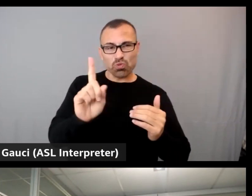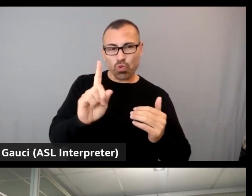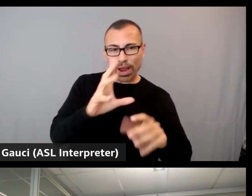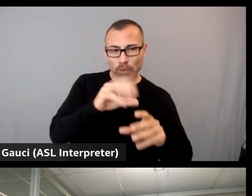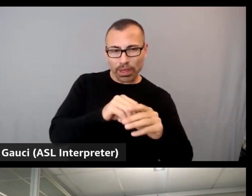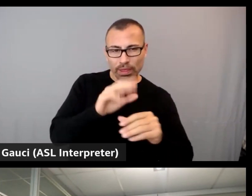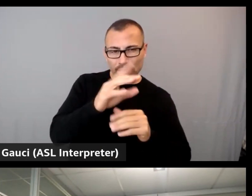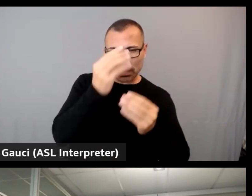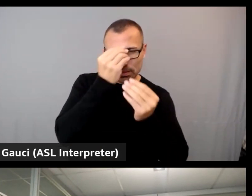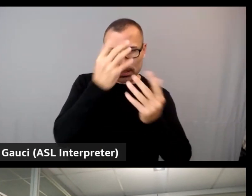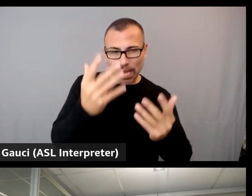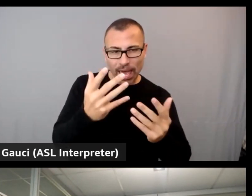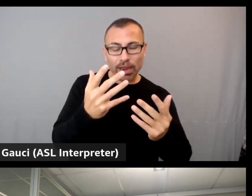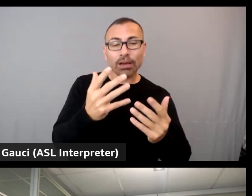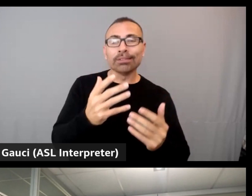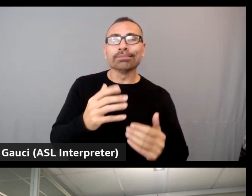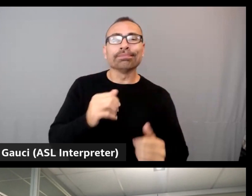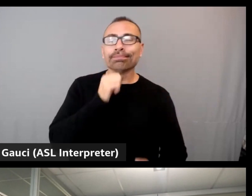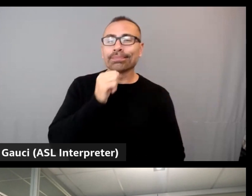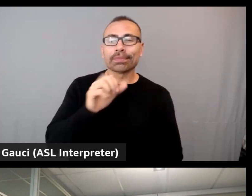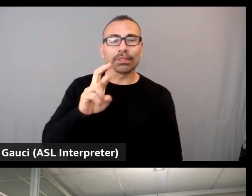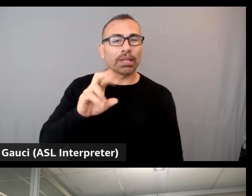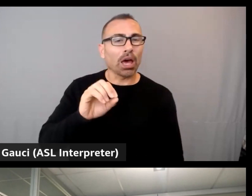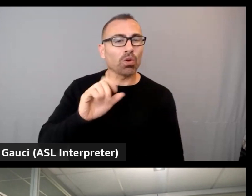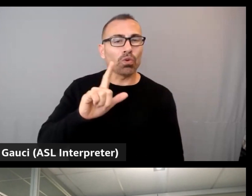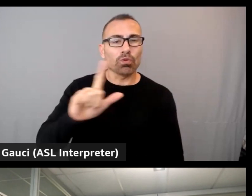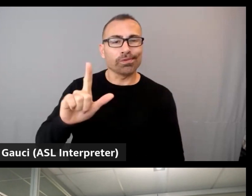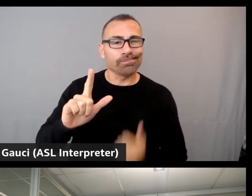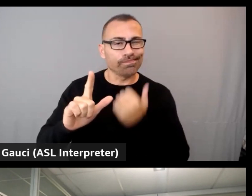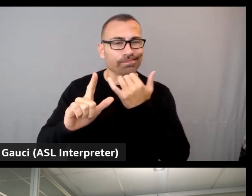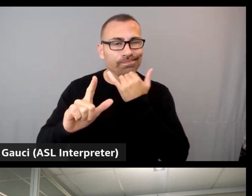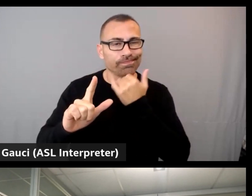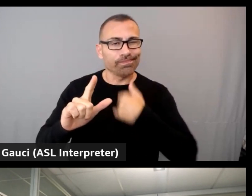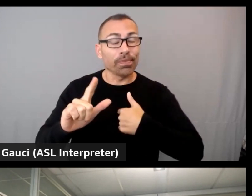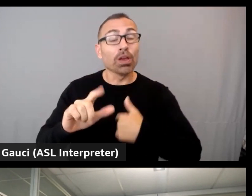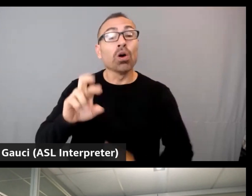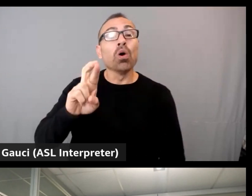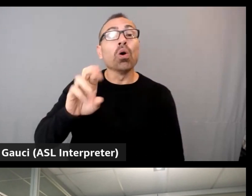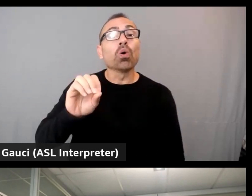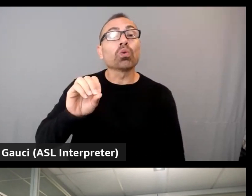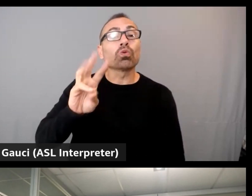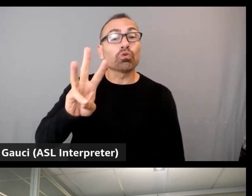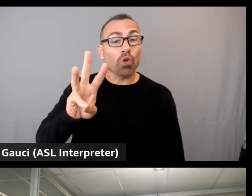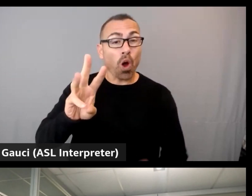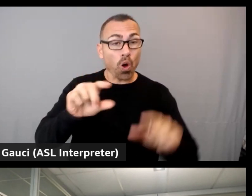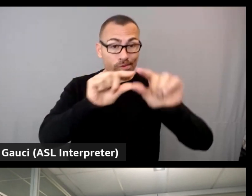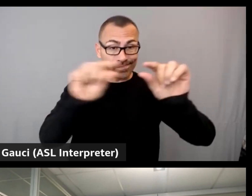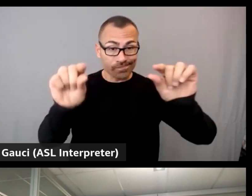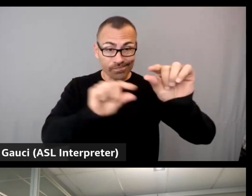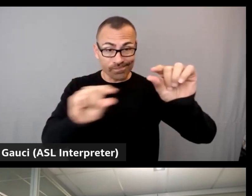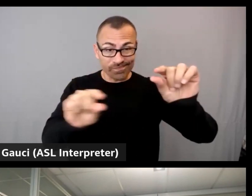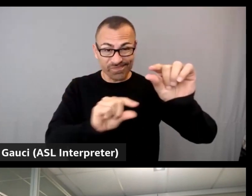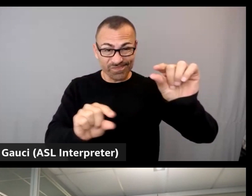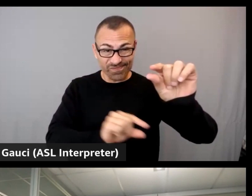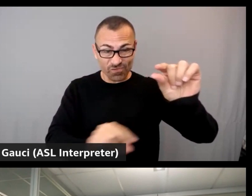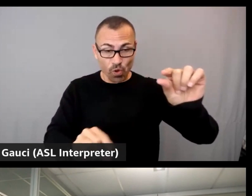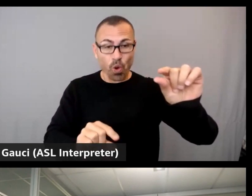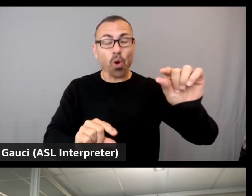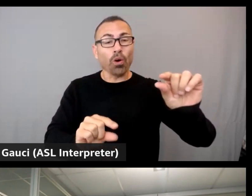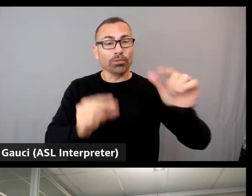what row, so that you can fix it for data that makes sense. Certain things like a row count needs to be greater than